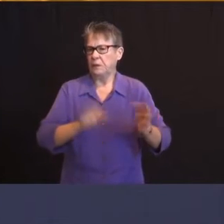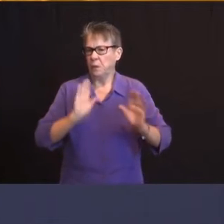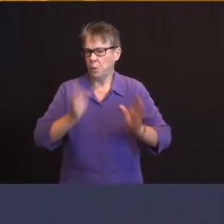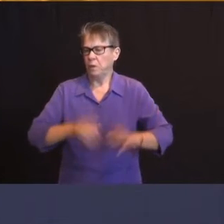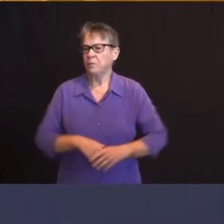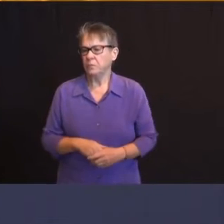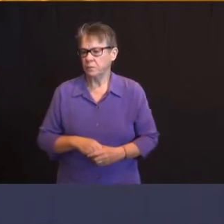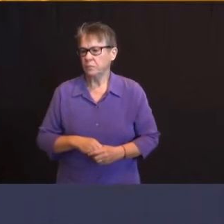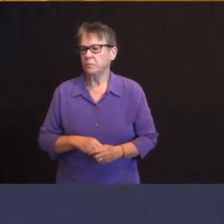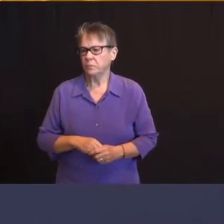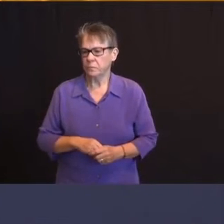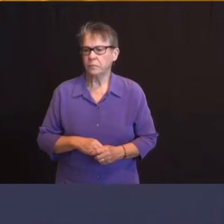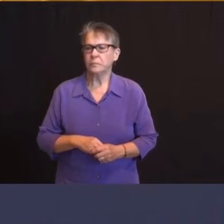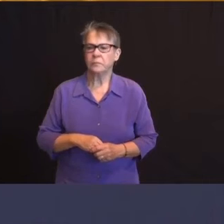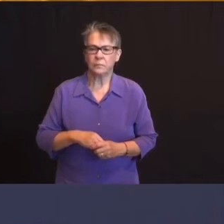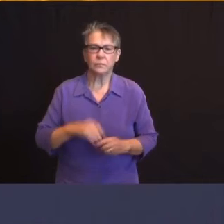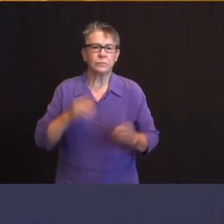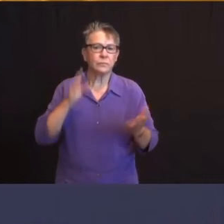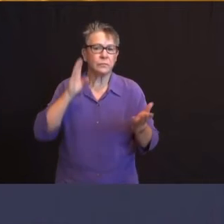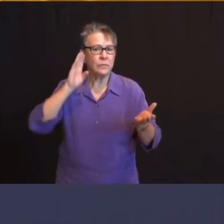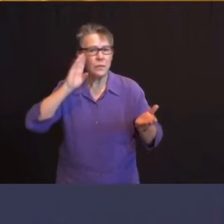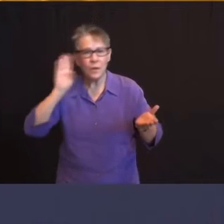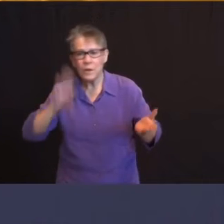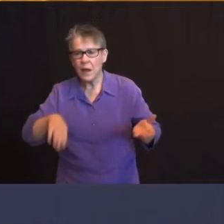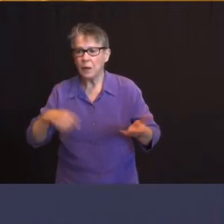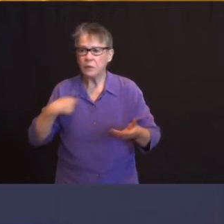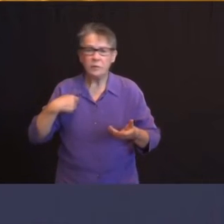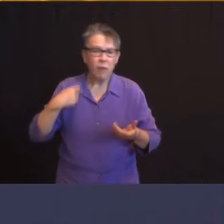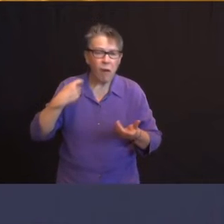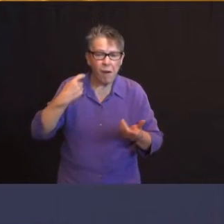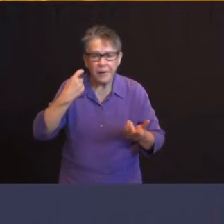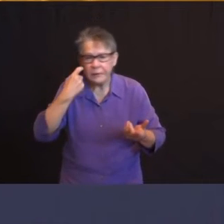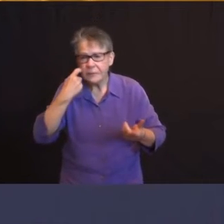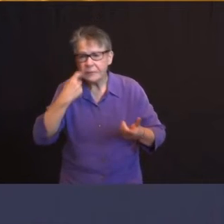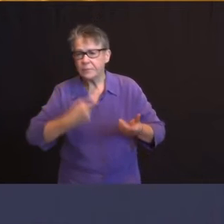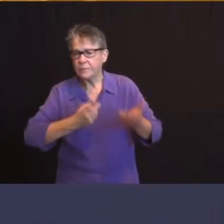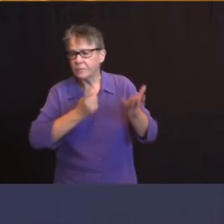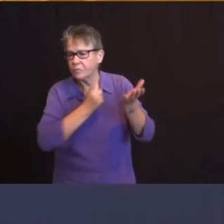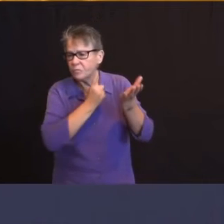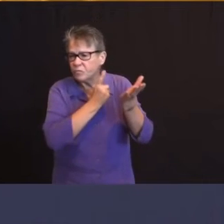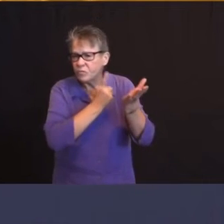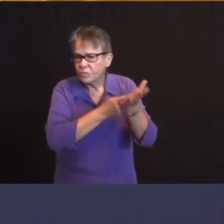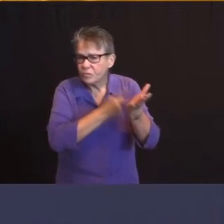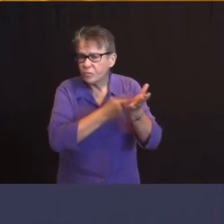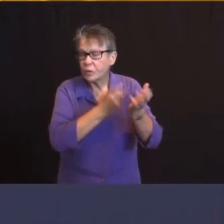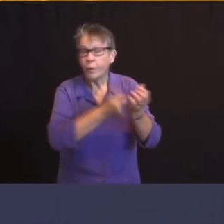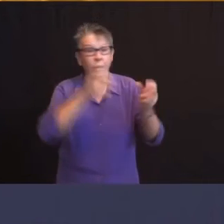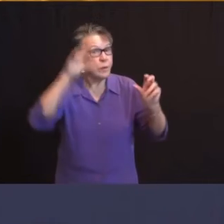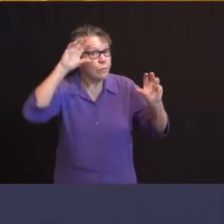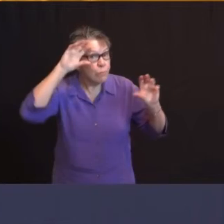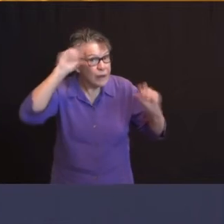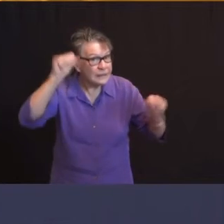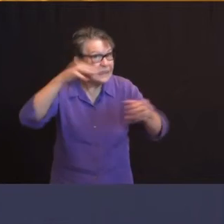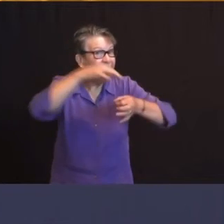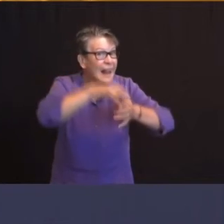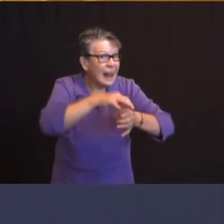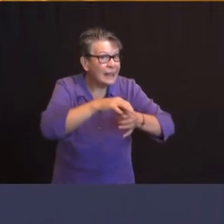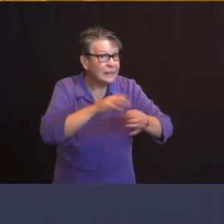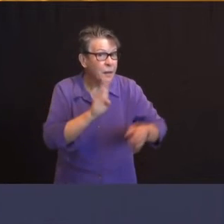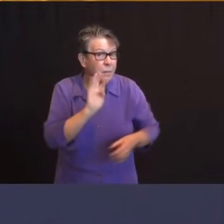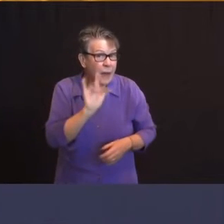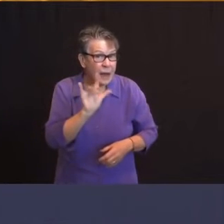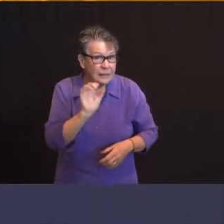friend for many, many years, and I'm certainly looking forward to working with him once he takes the reins of the federal government on January